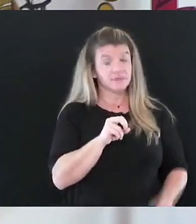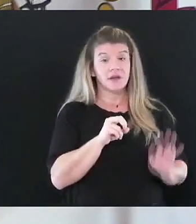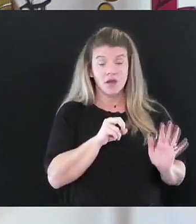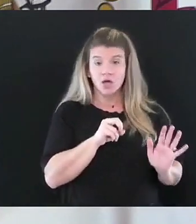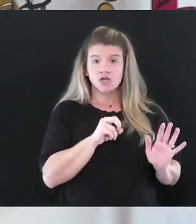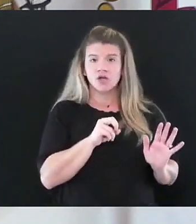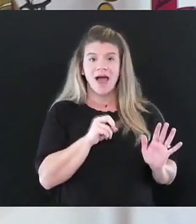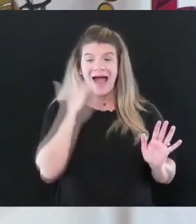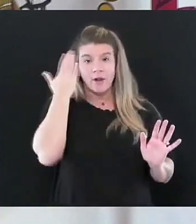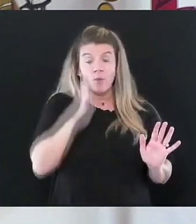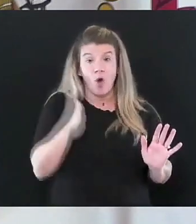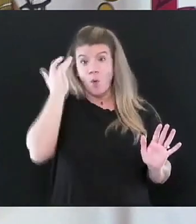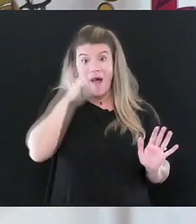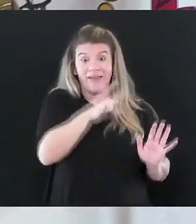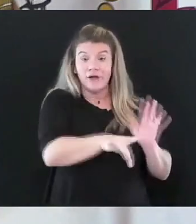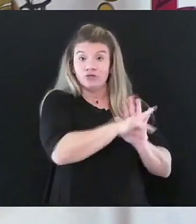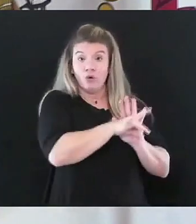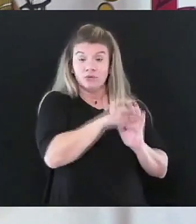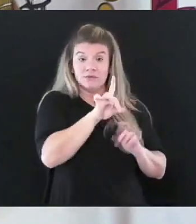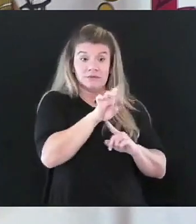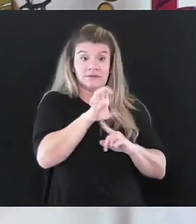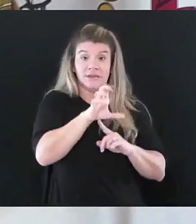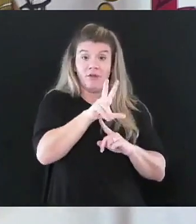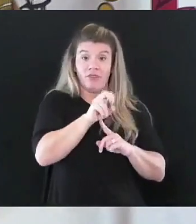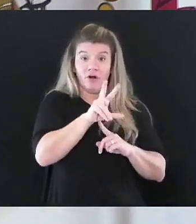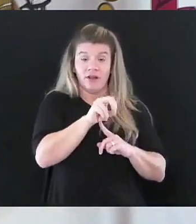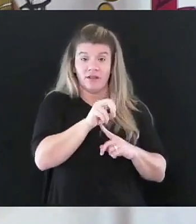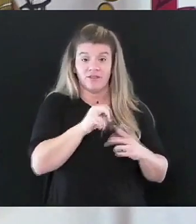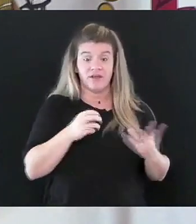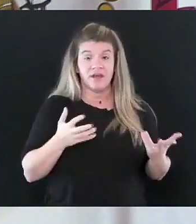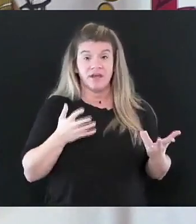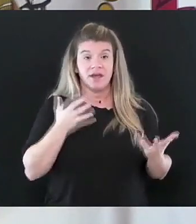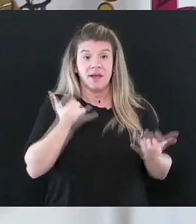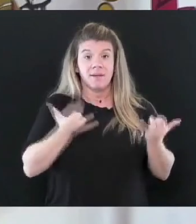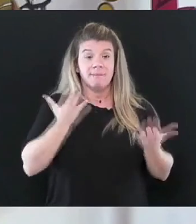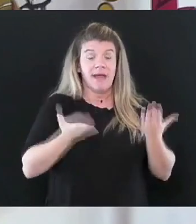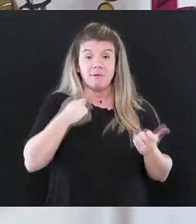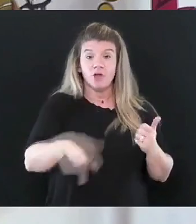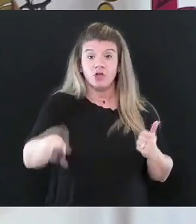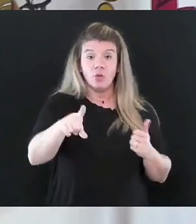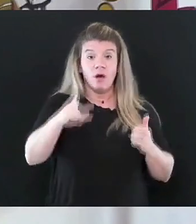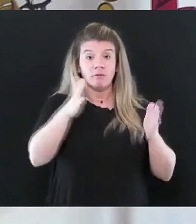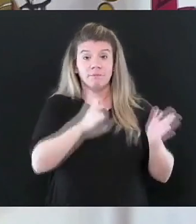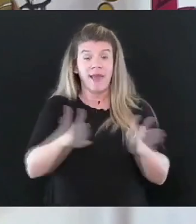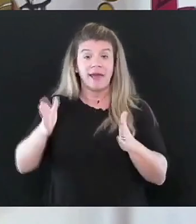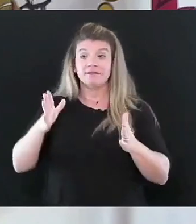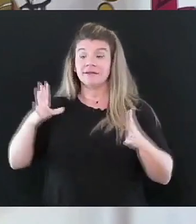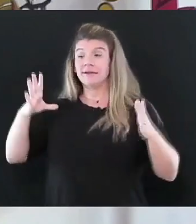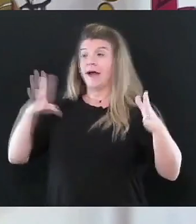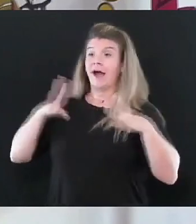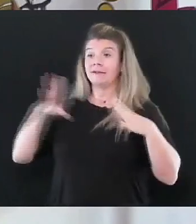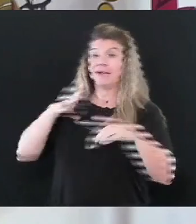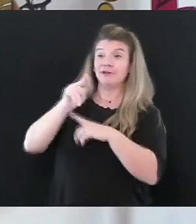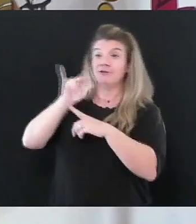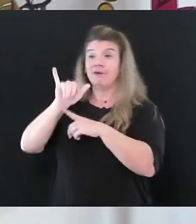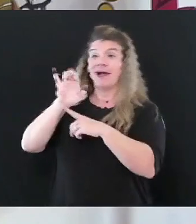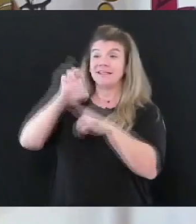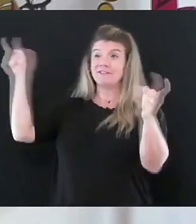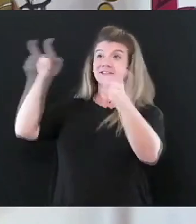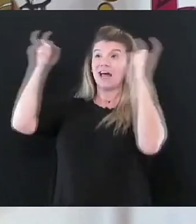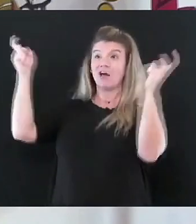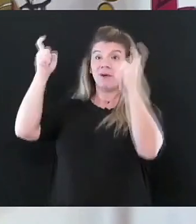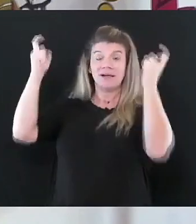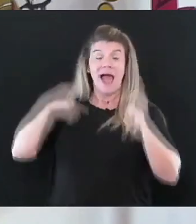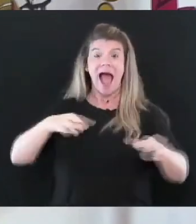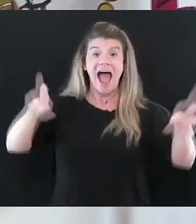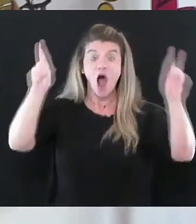I don't know why they did that, but they, everybody must be planning on having a New Year's Eve celebration or something. I hope it's a celebration of the